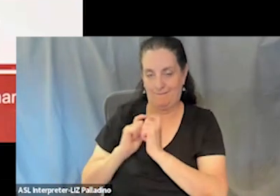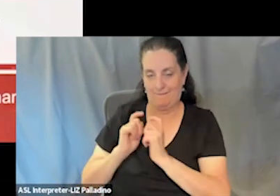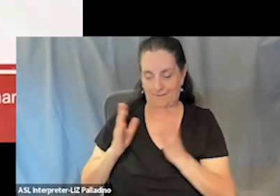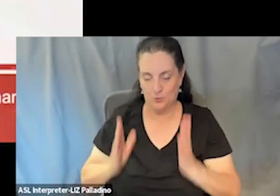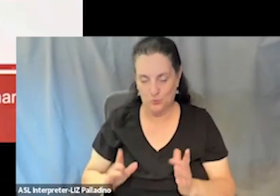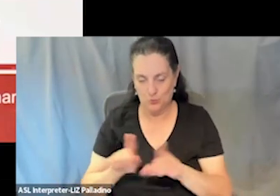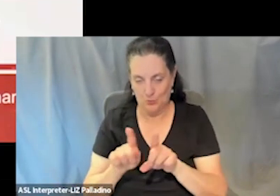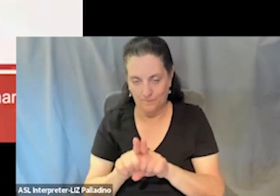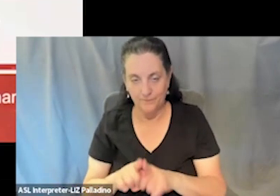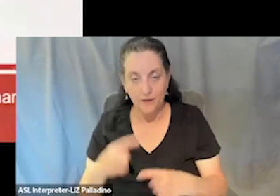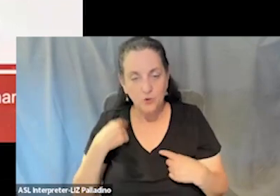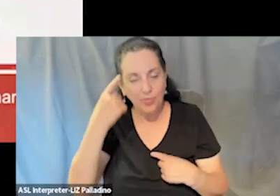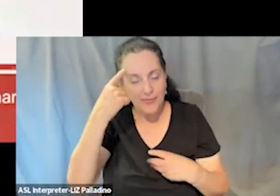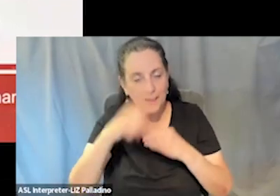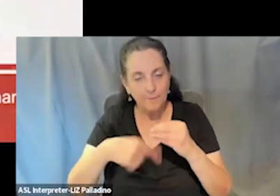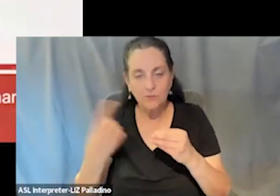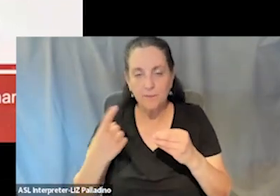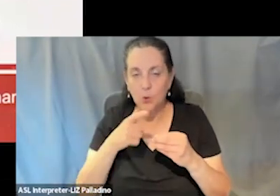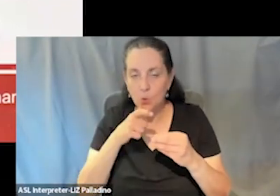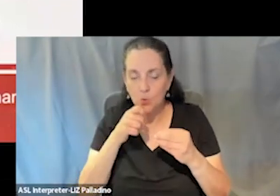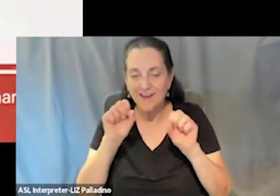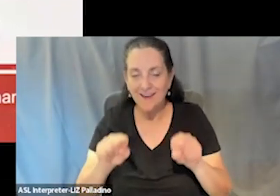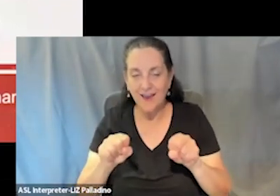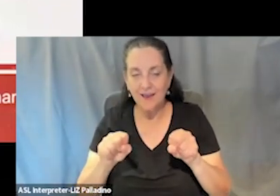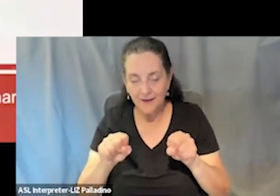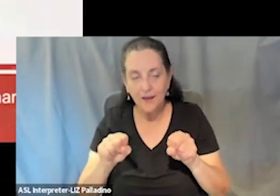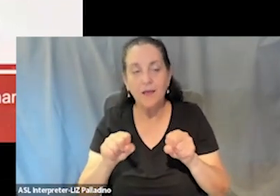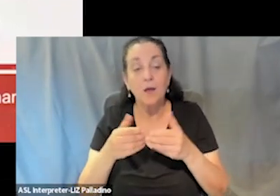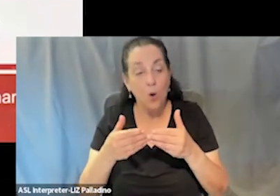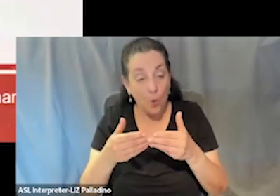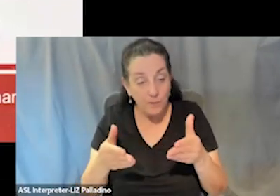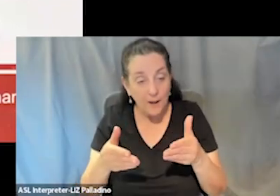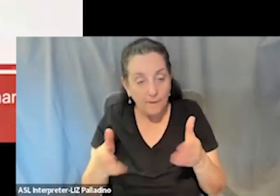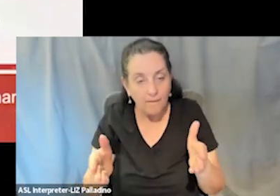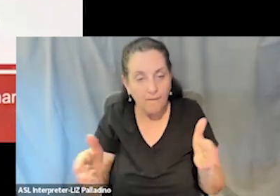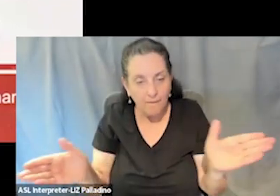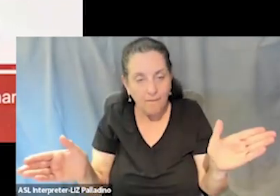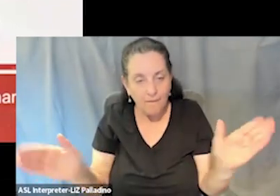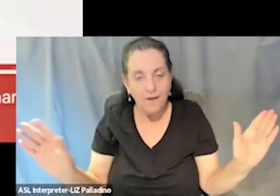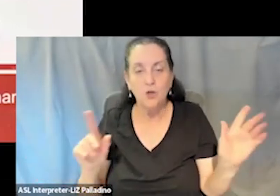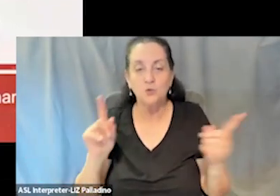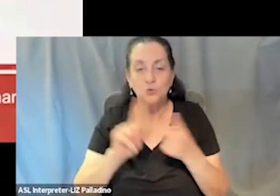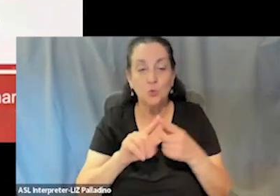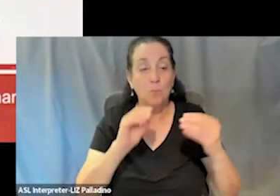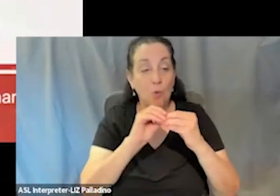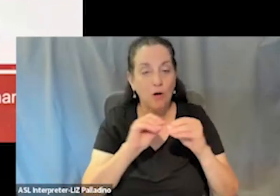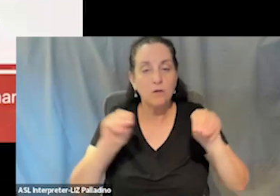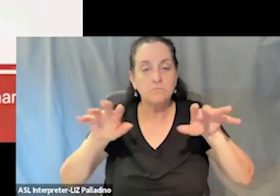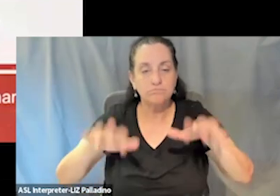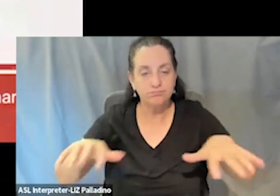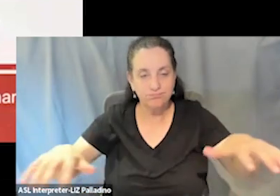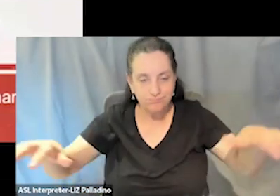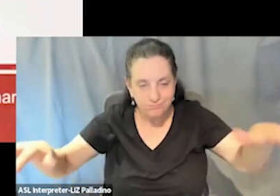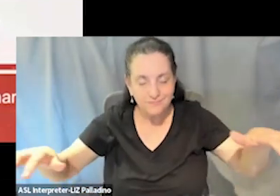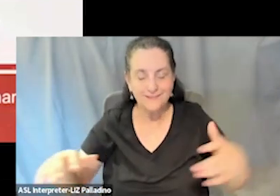think about someone who will open you up to other audiences, that is a great place for that lead letter. The